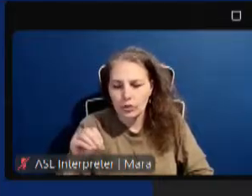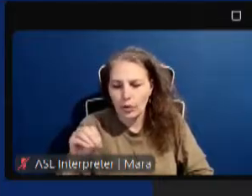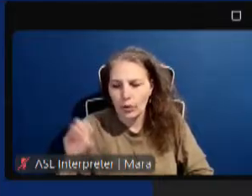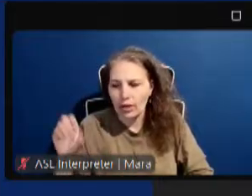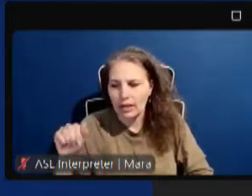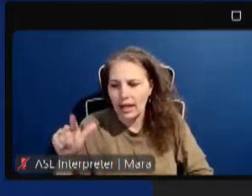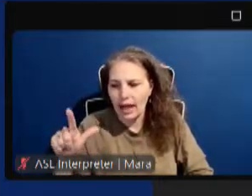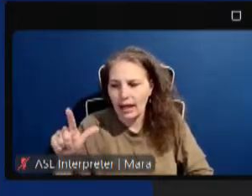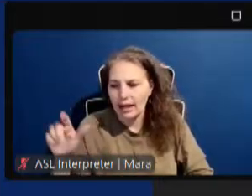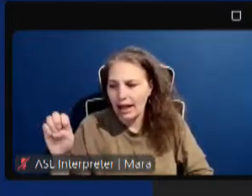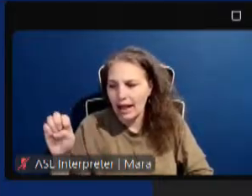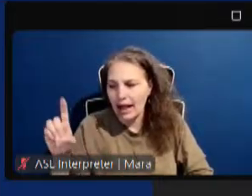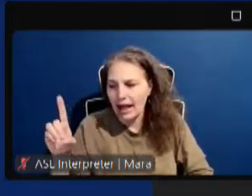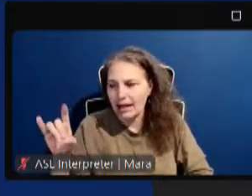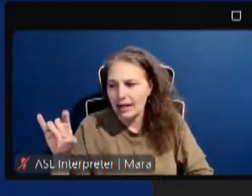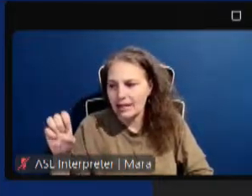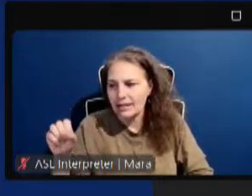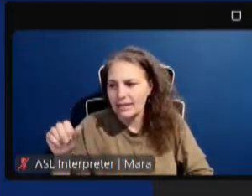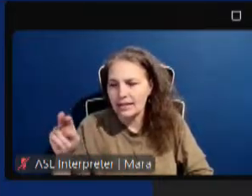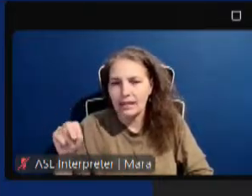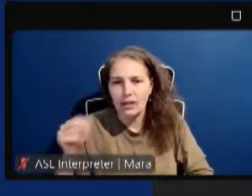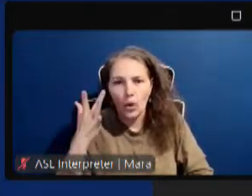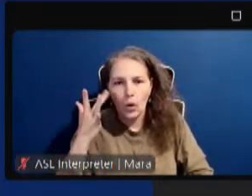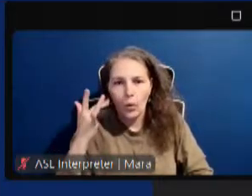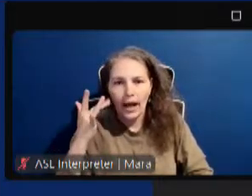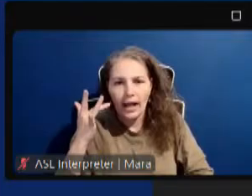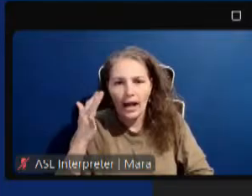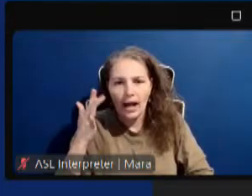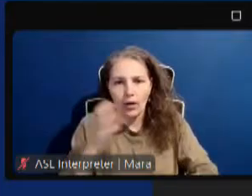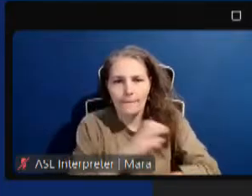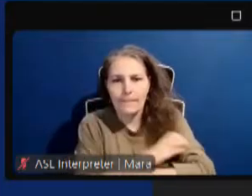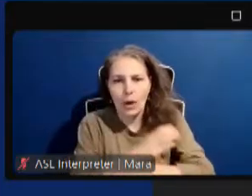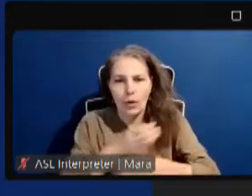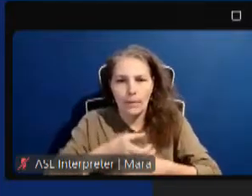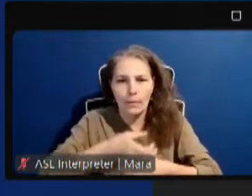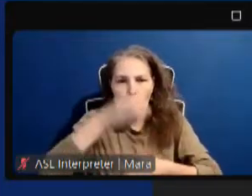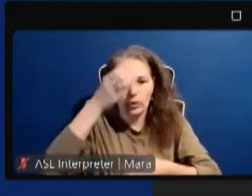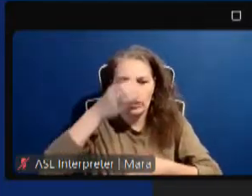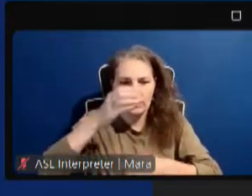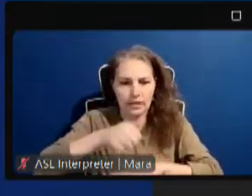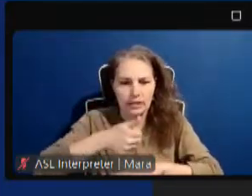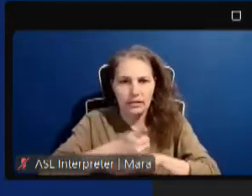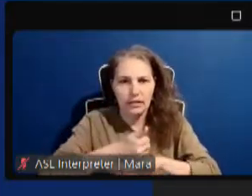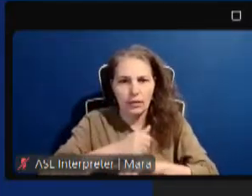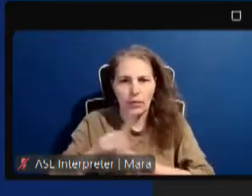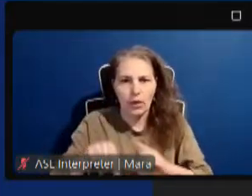Why are power poles being installed when utilities are going underground?